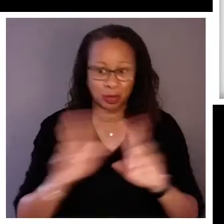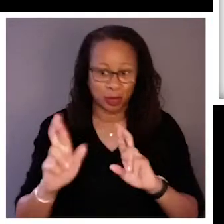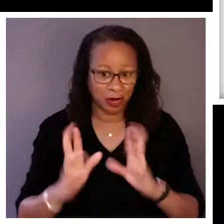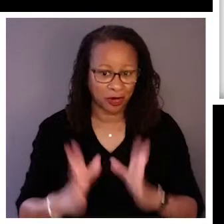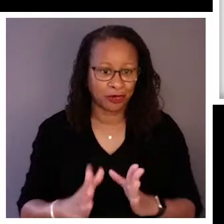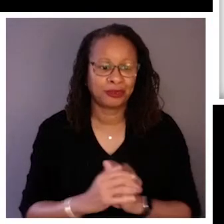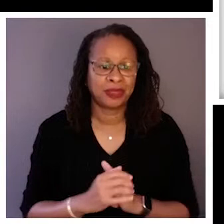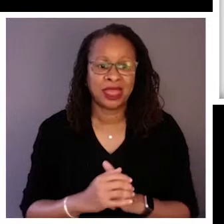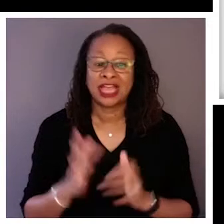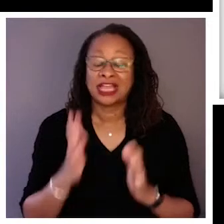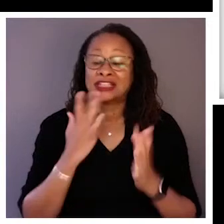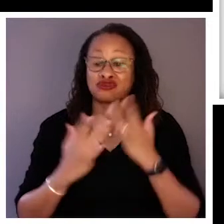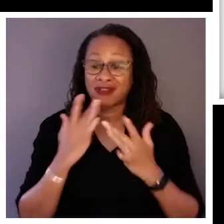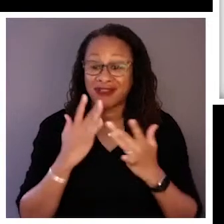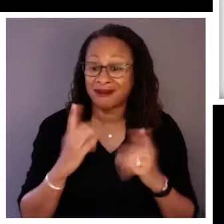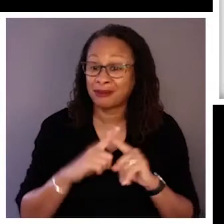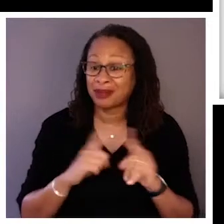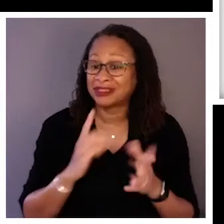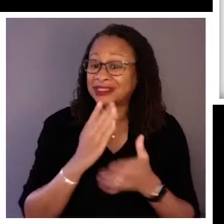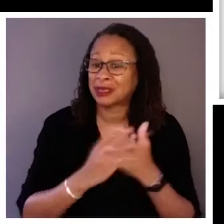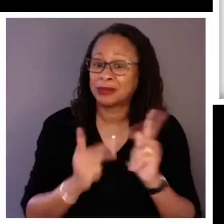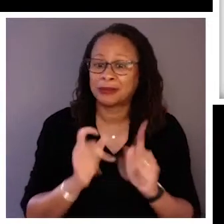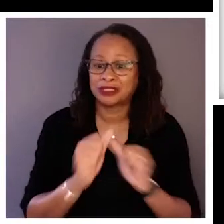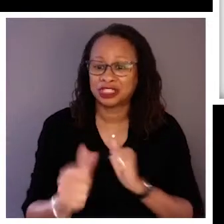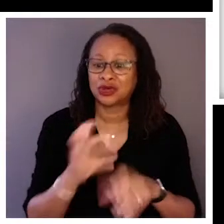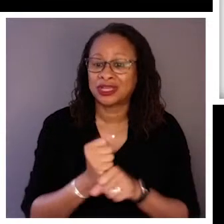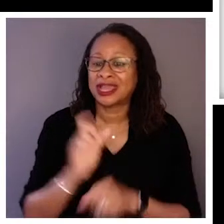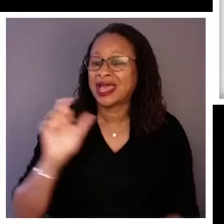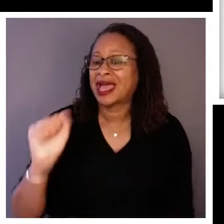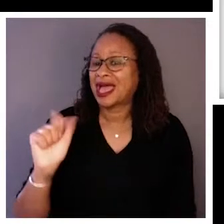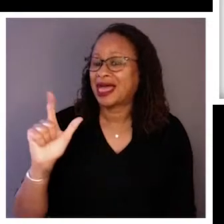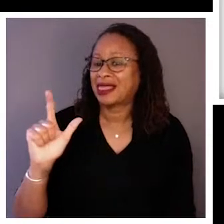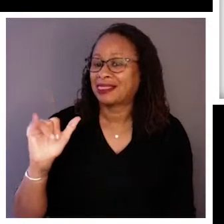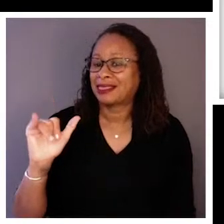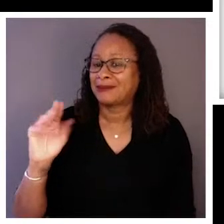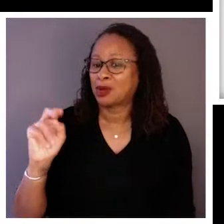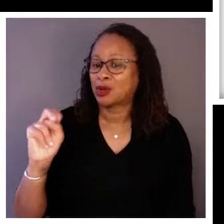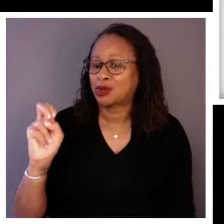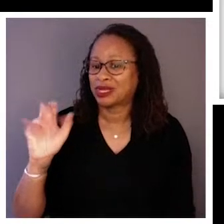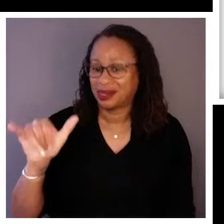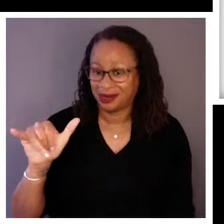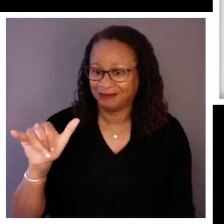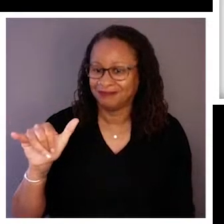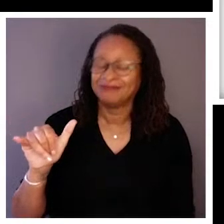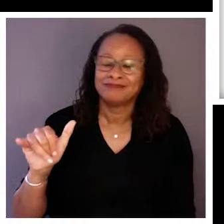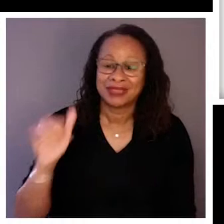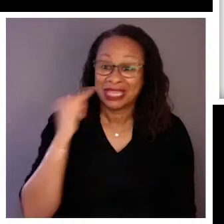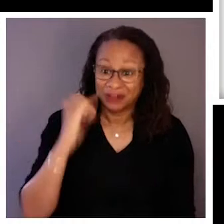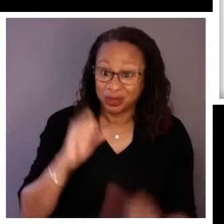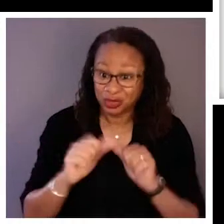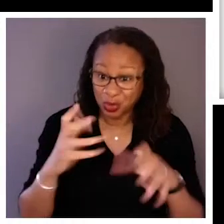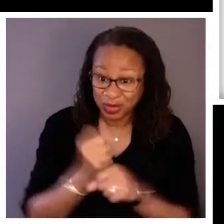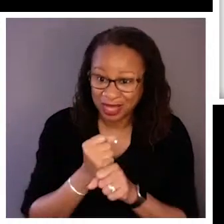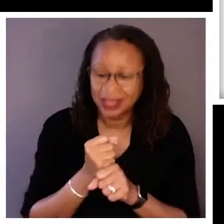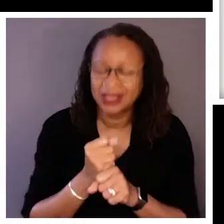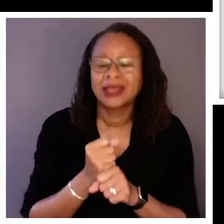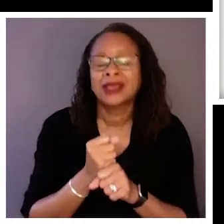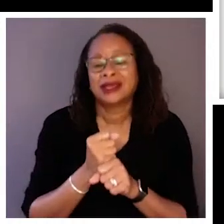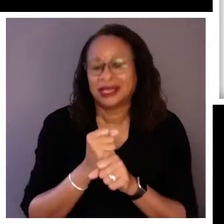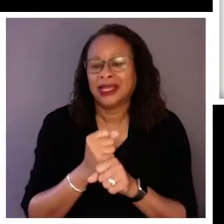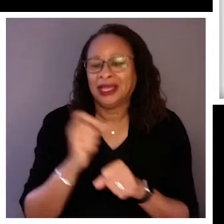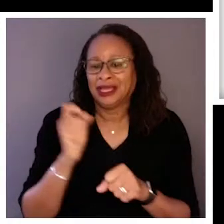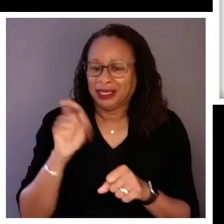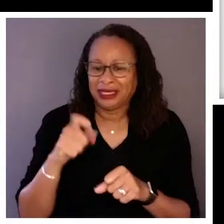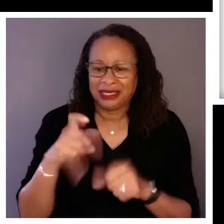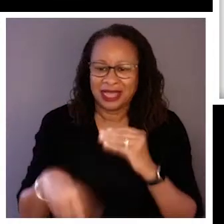some people still receive alimony, and if you still do, it's taxable. If you have any prize winnings, jury